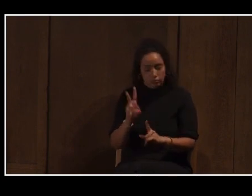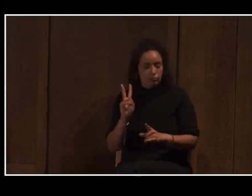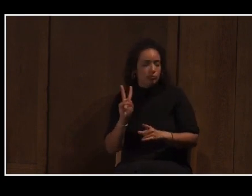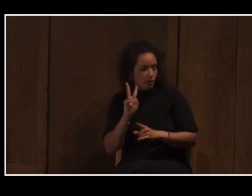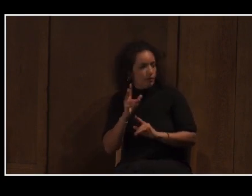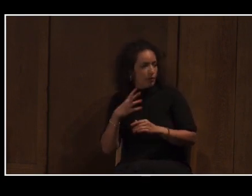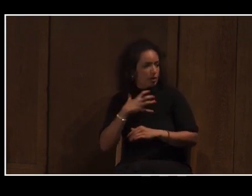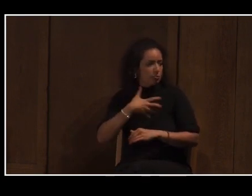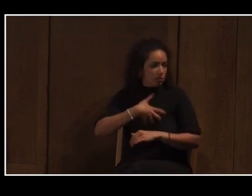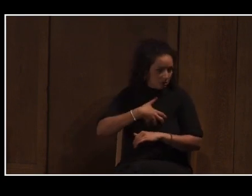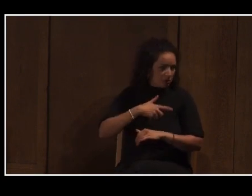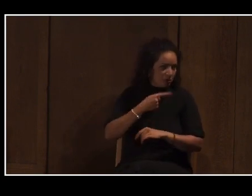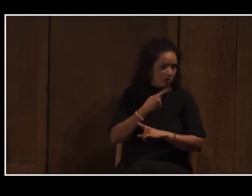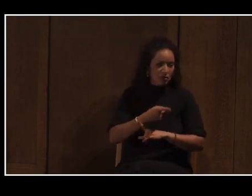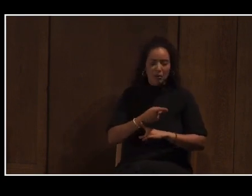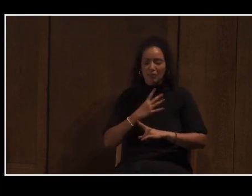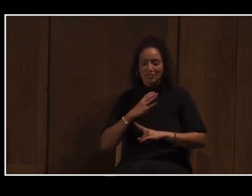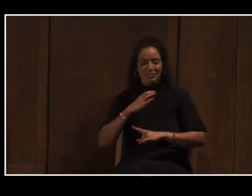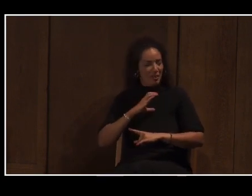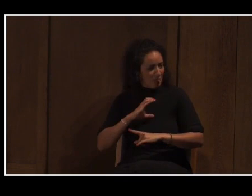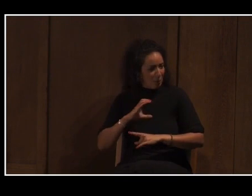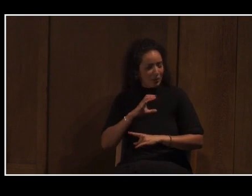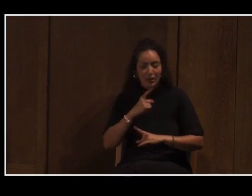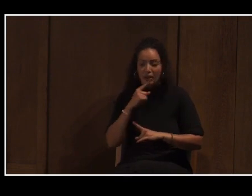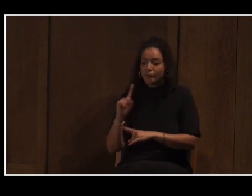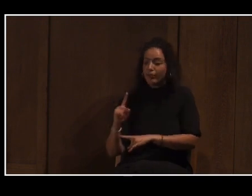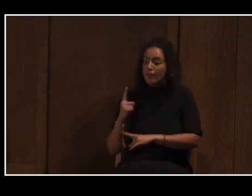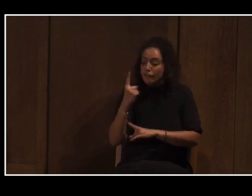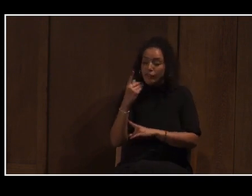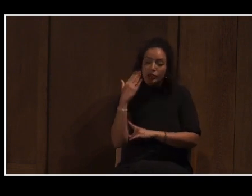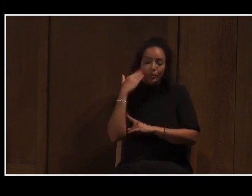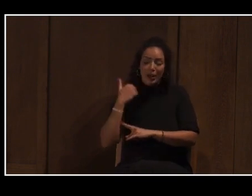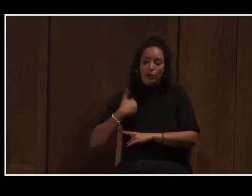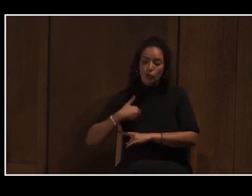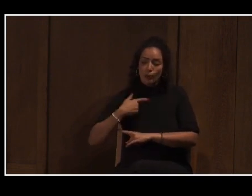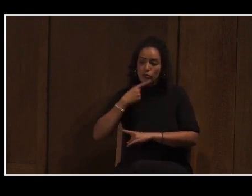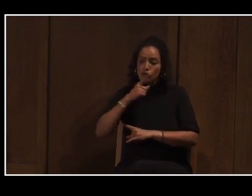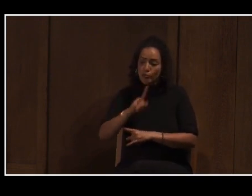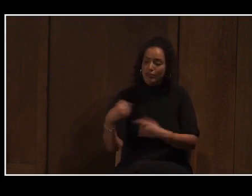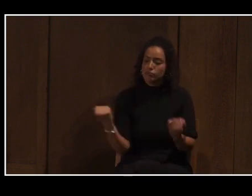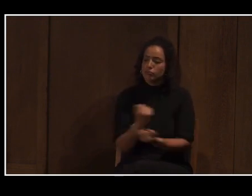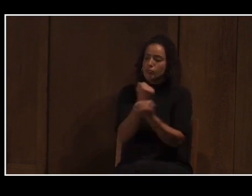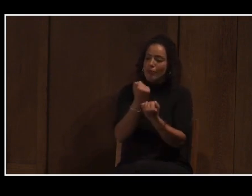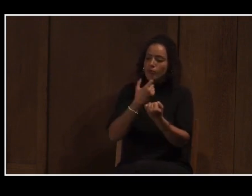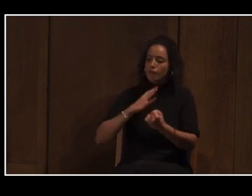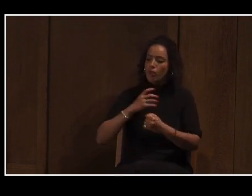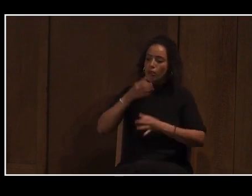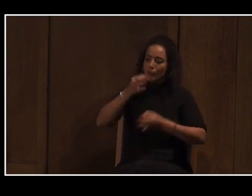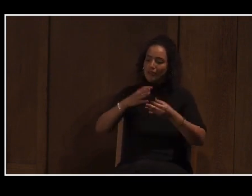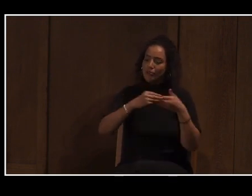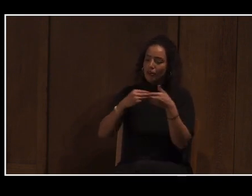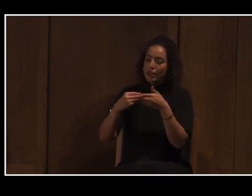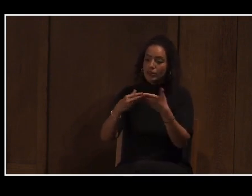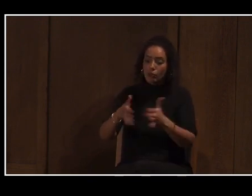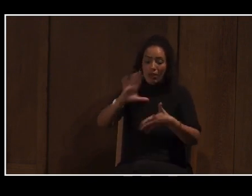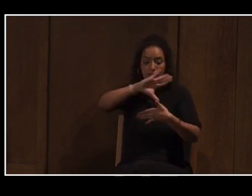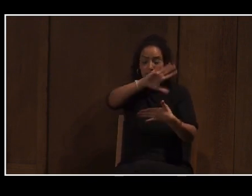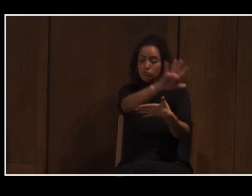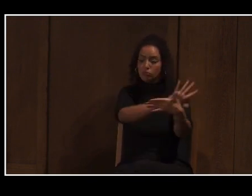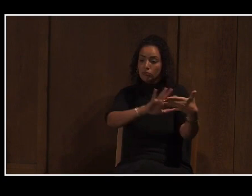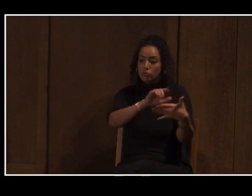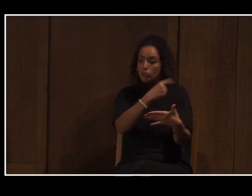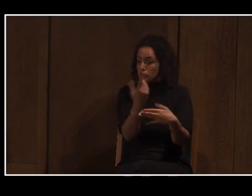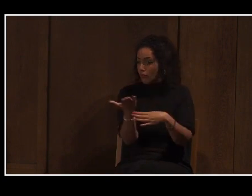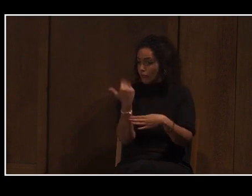first Afro-Colombian woman to be in such high power in the history of Latin America. She was quite recently a